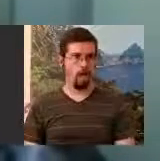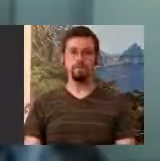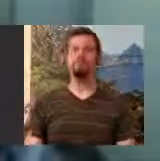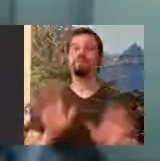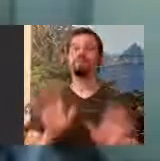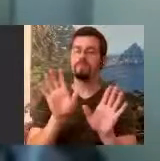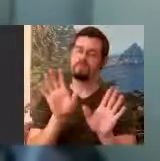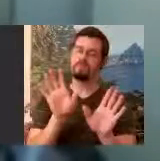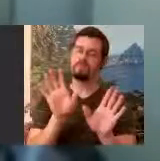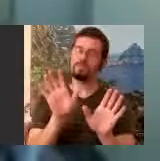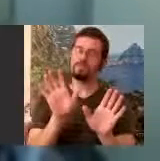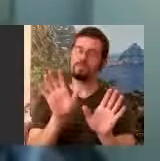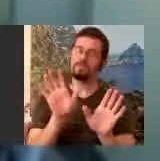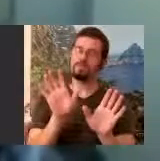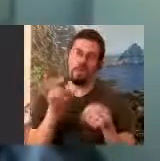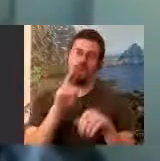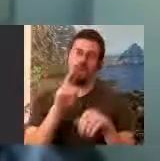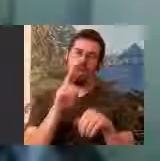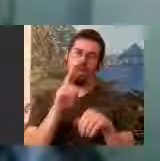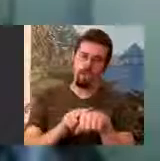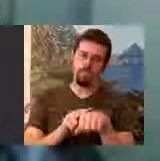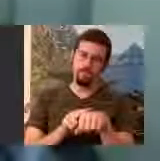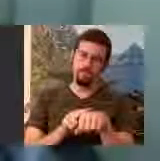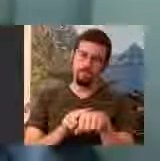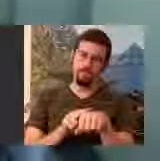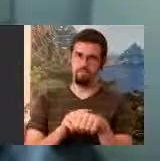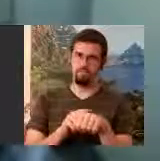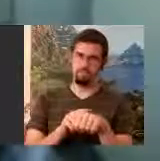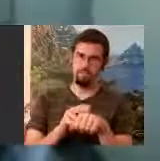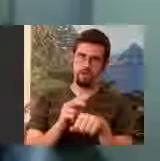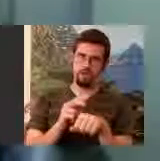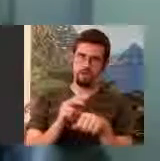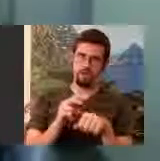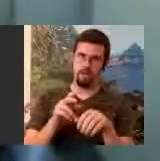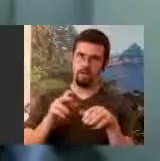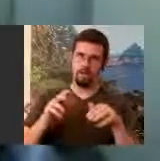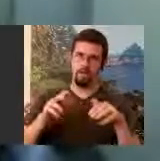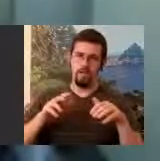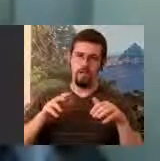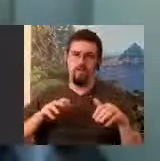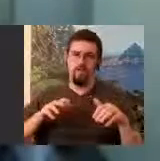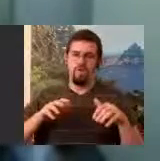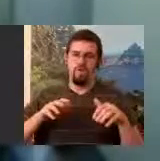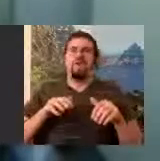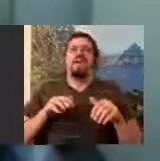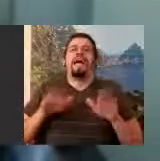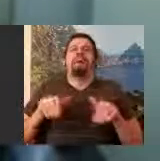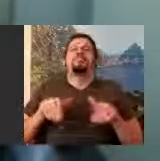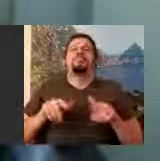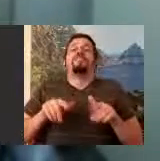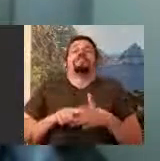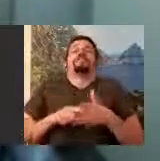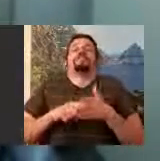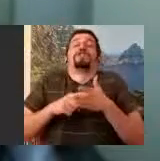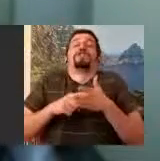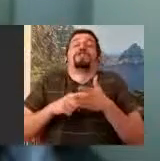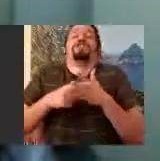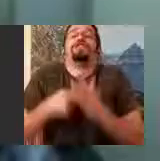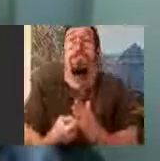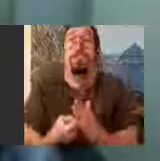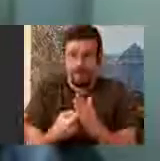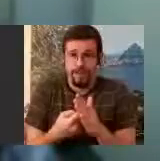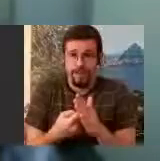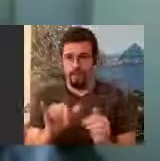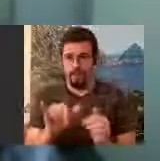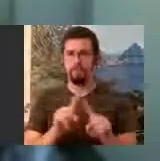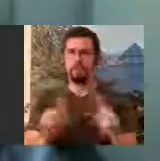Of course, we are quite far from, even from a middle stage of development. But the basis,